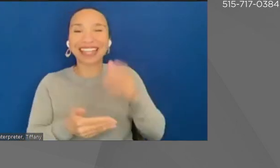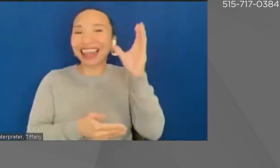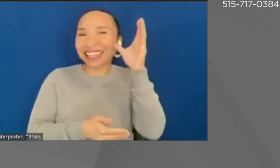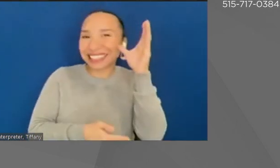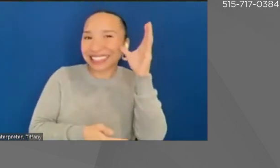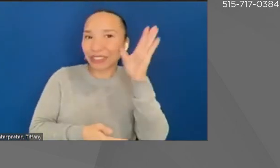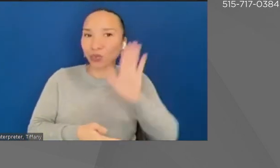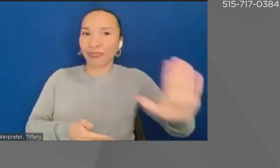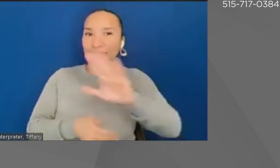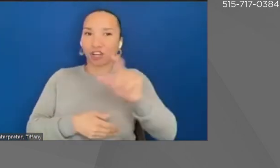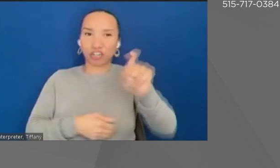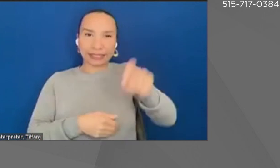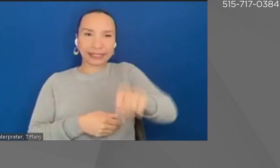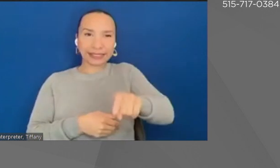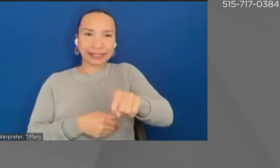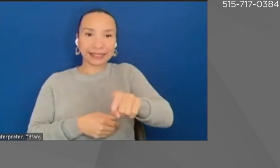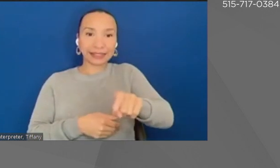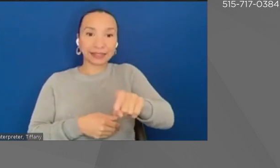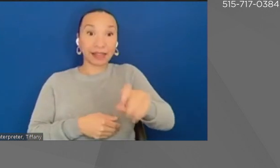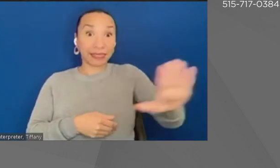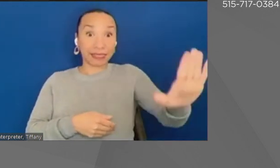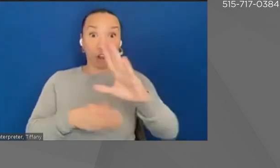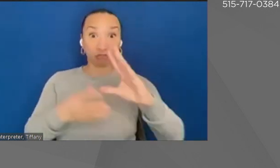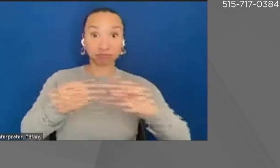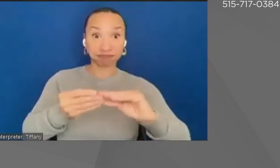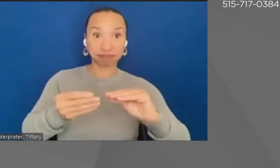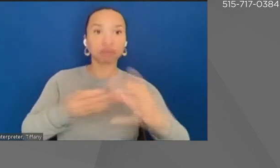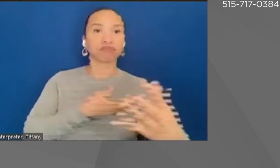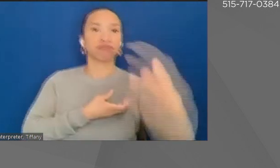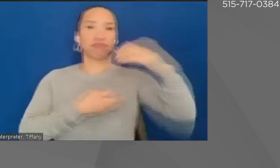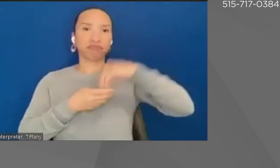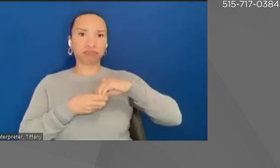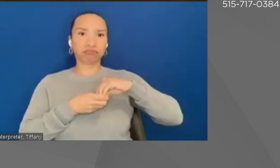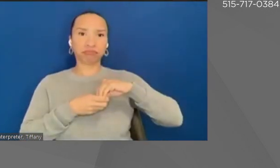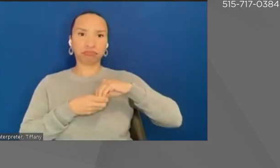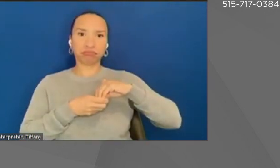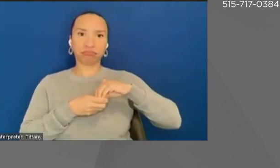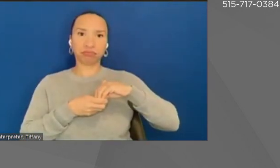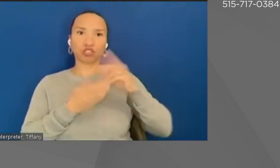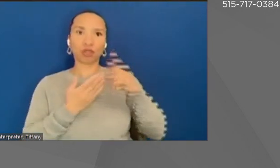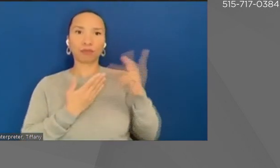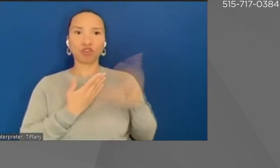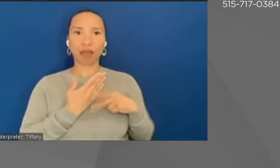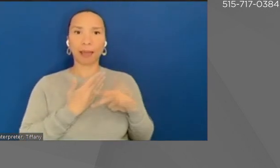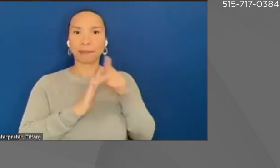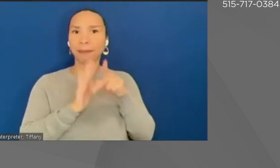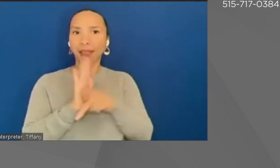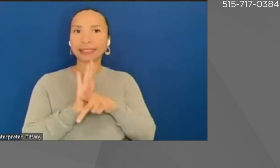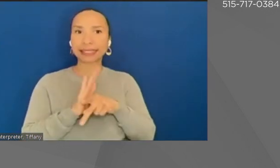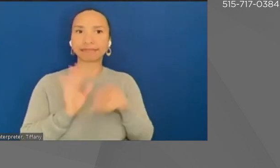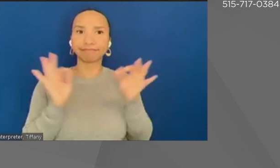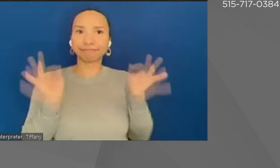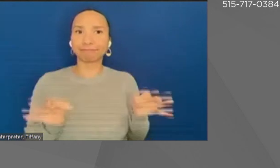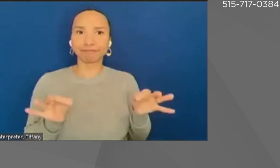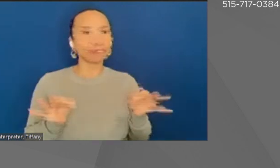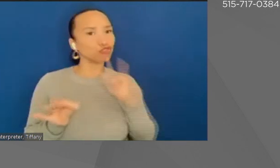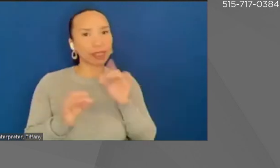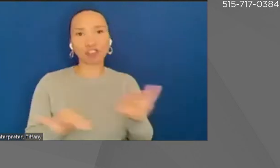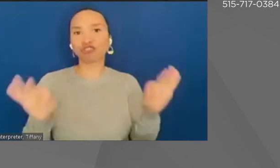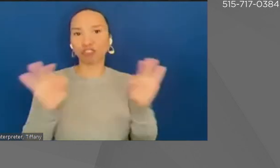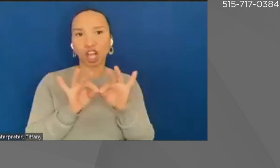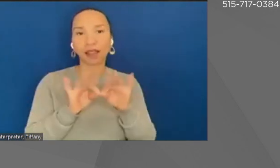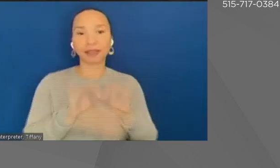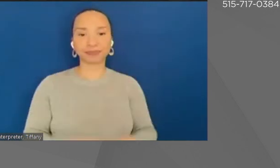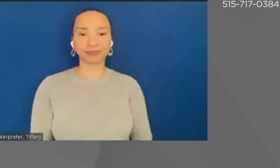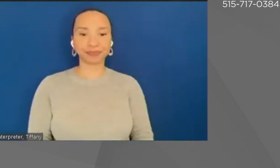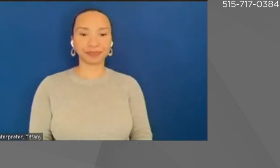incorporating that their needs and their perspectives in programming and in policy making is so critical. Yeah, and I feel like that's